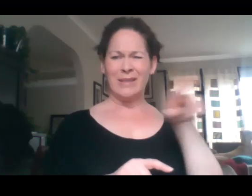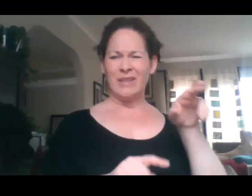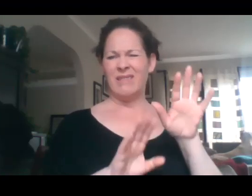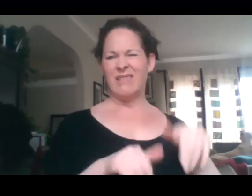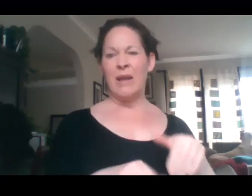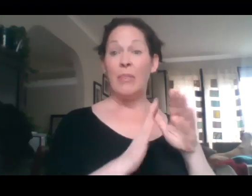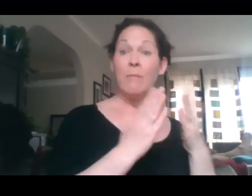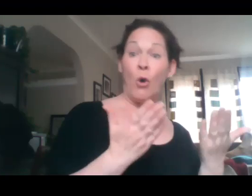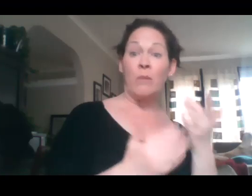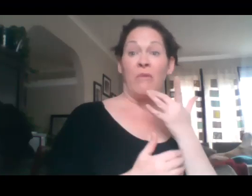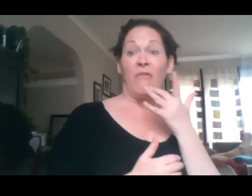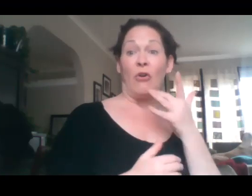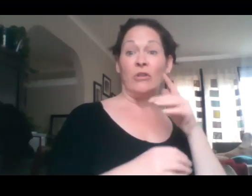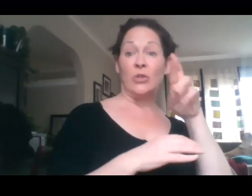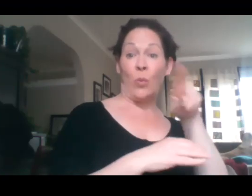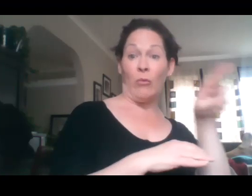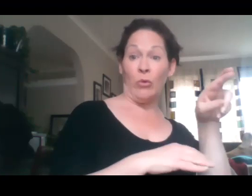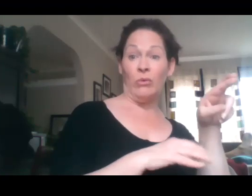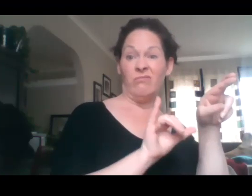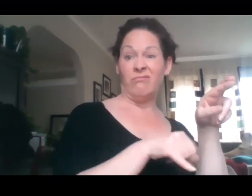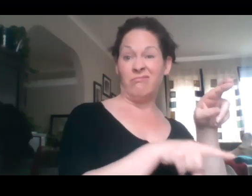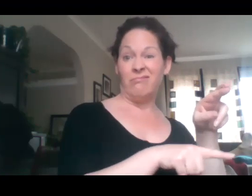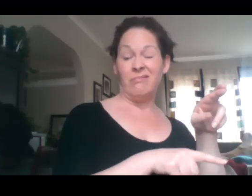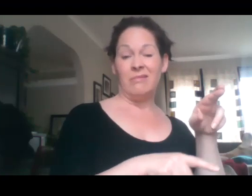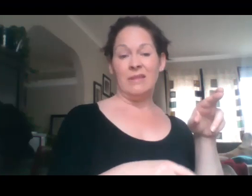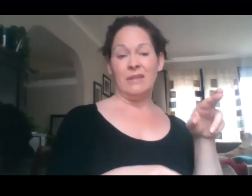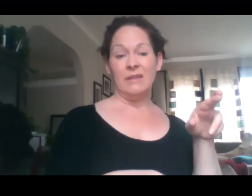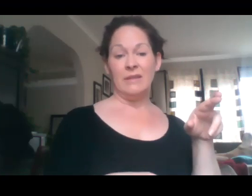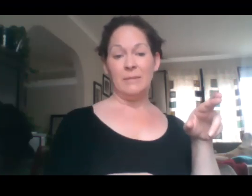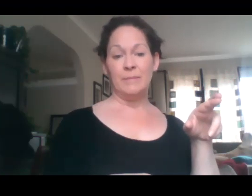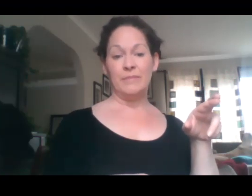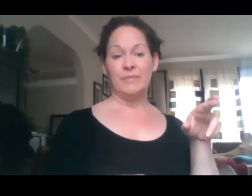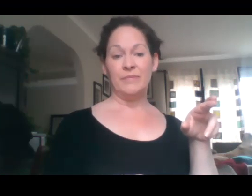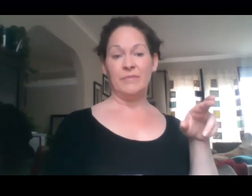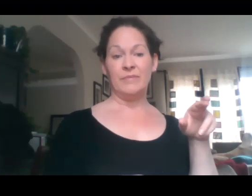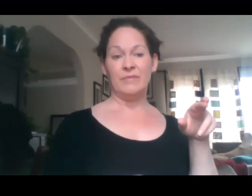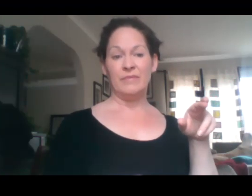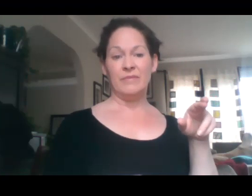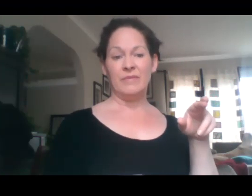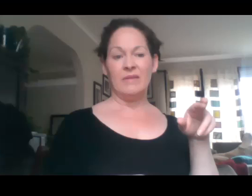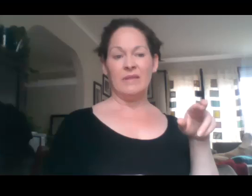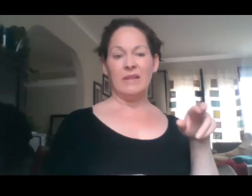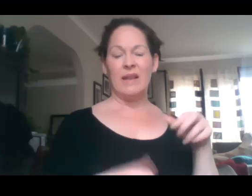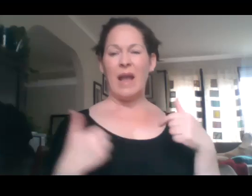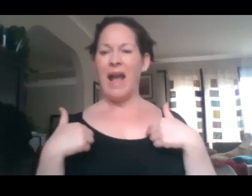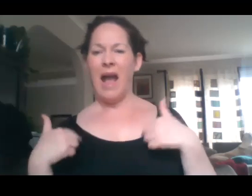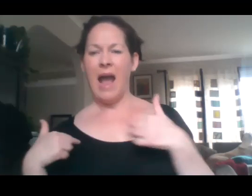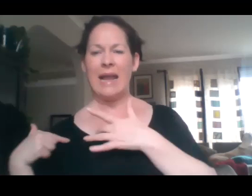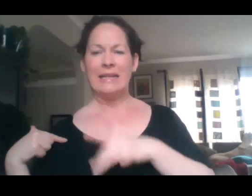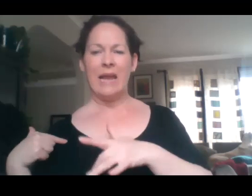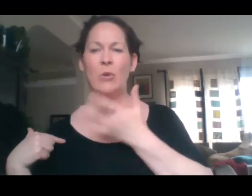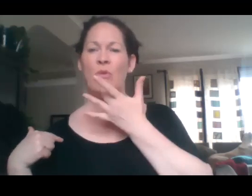favor square roots, and for any other root, they move back and forth. I tend to prefer